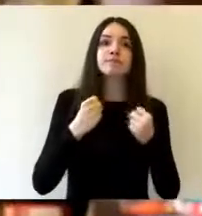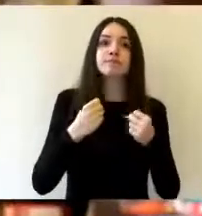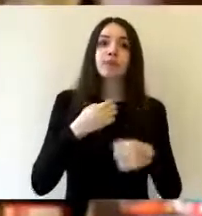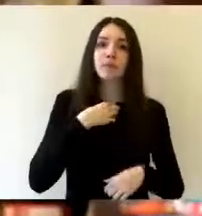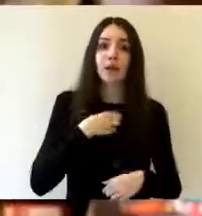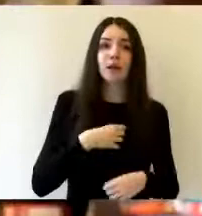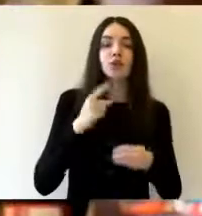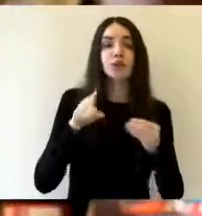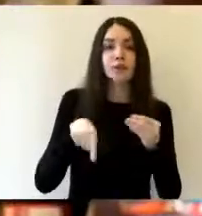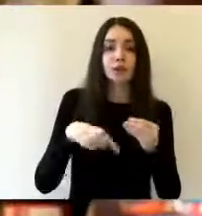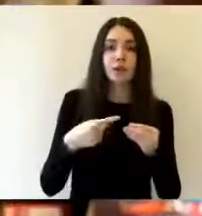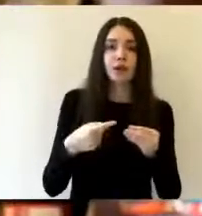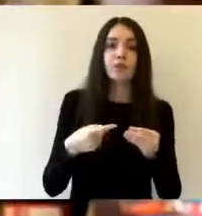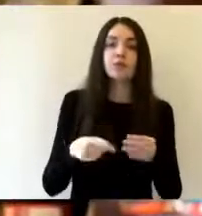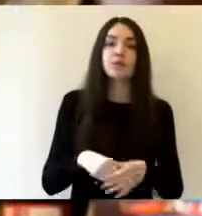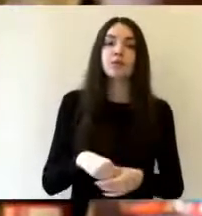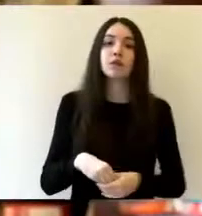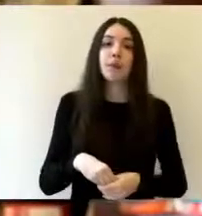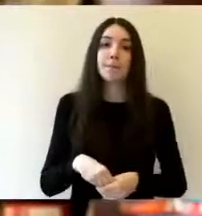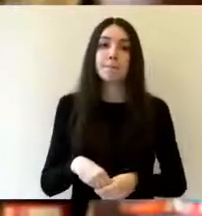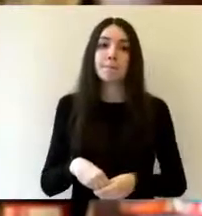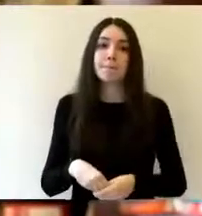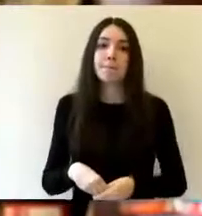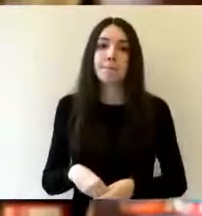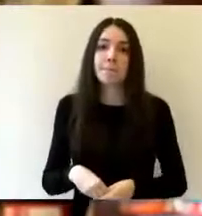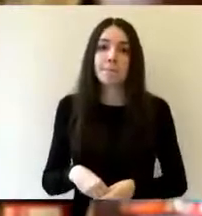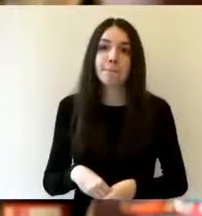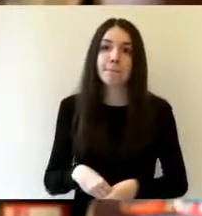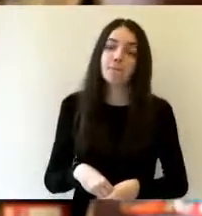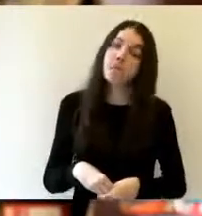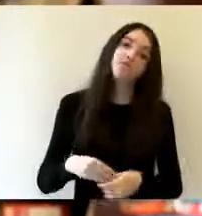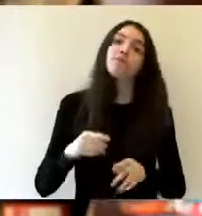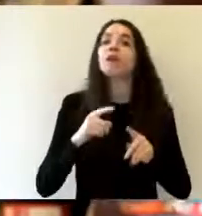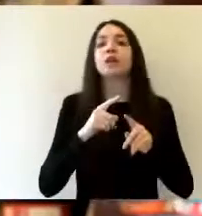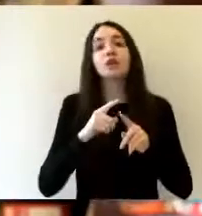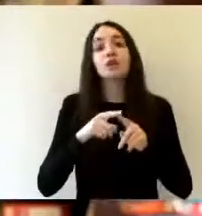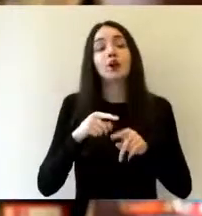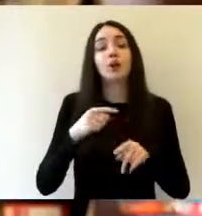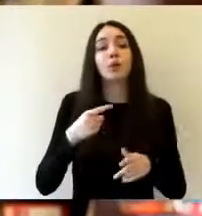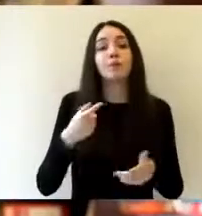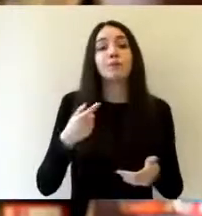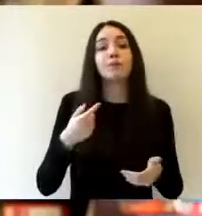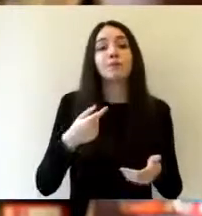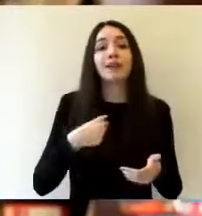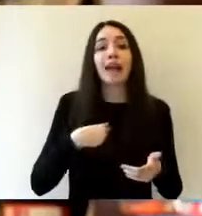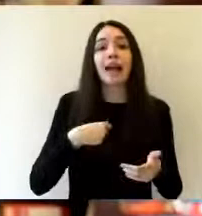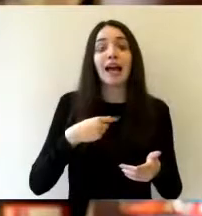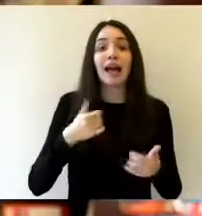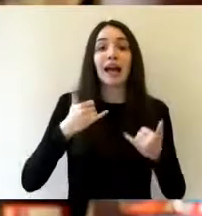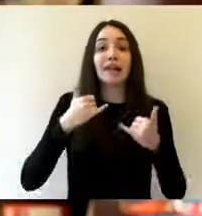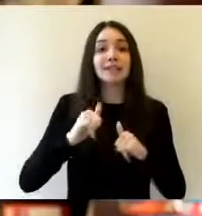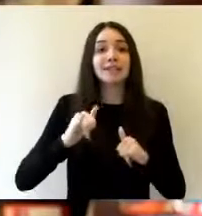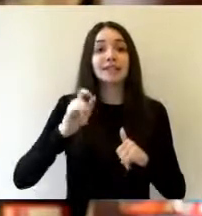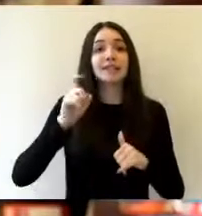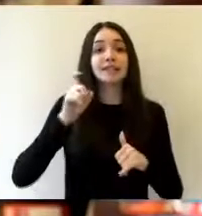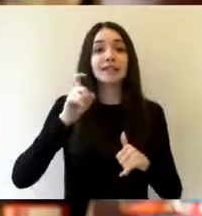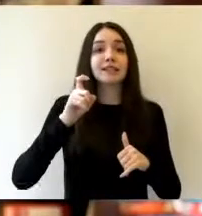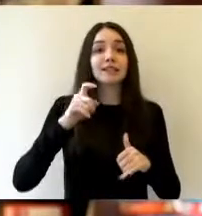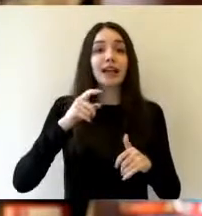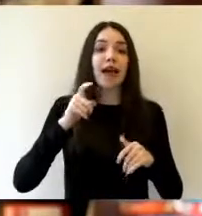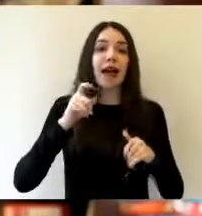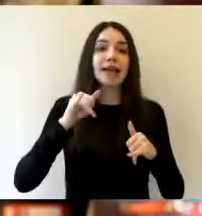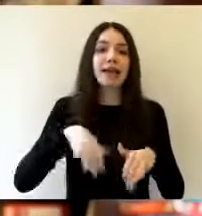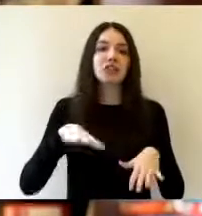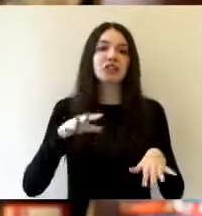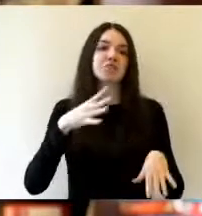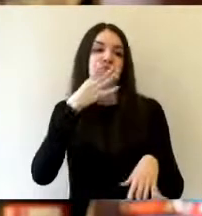something and not focus on this work that, I don't wanna do that stuff, I'd just rather do my own work, that's not really a very mature way to look at it.